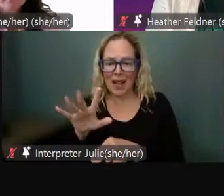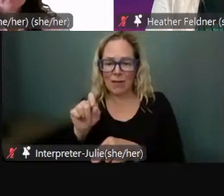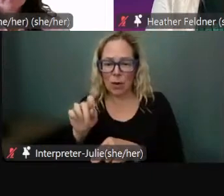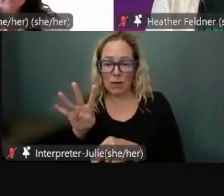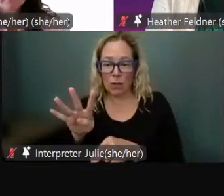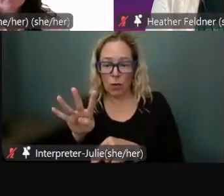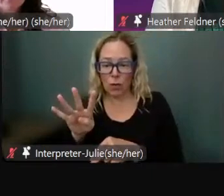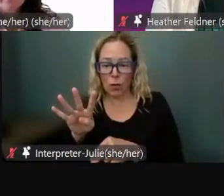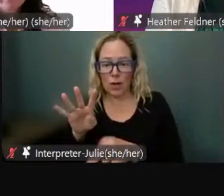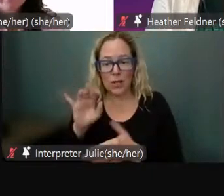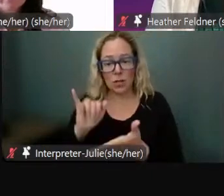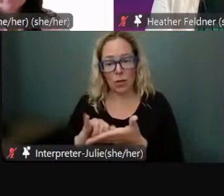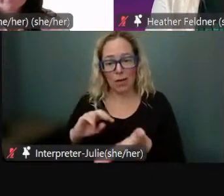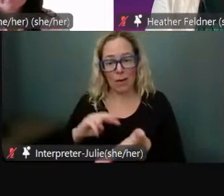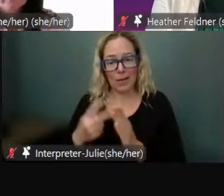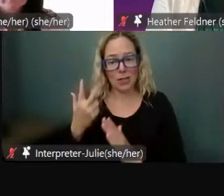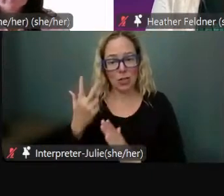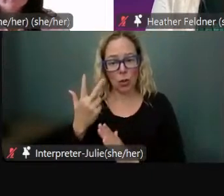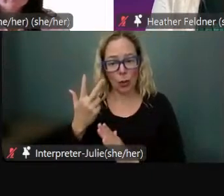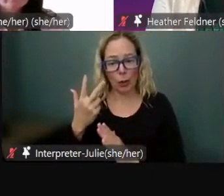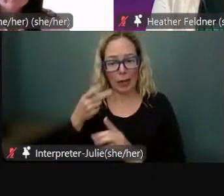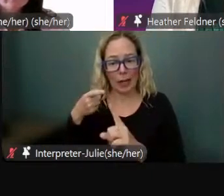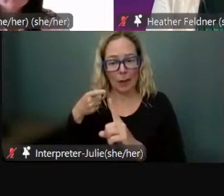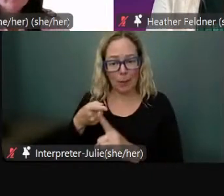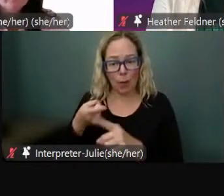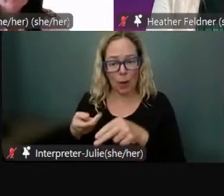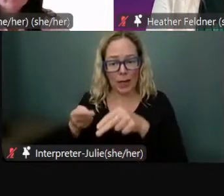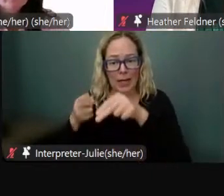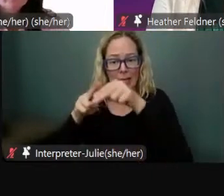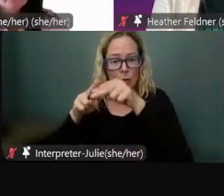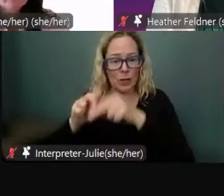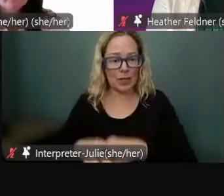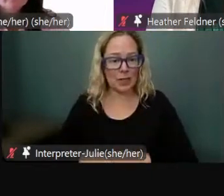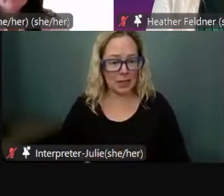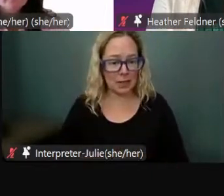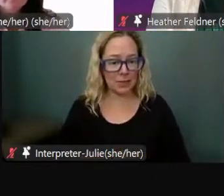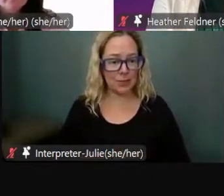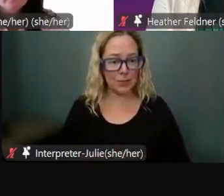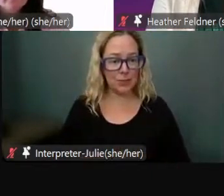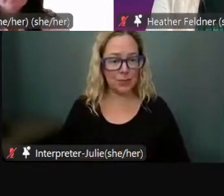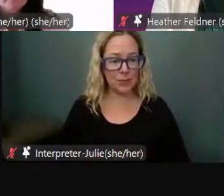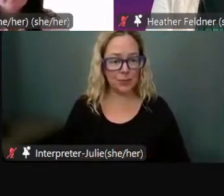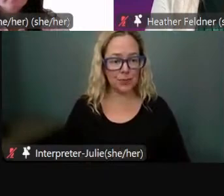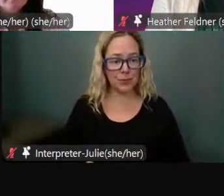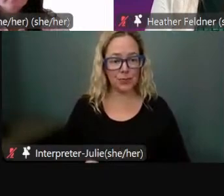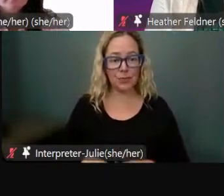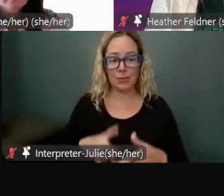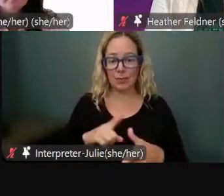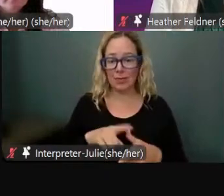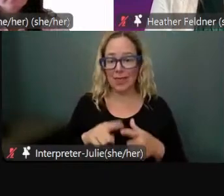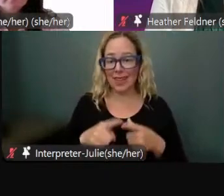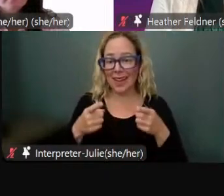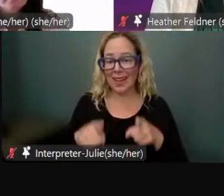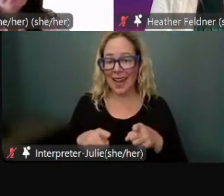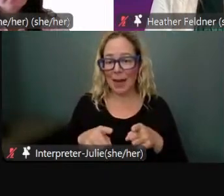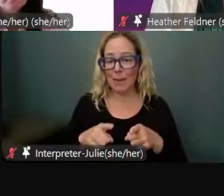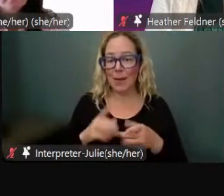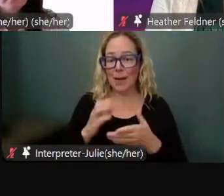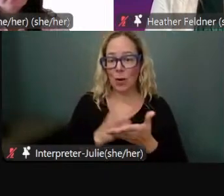increase. Scores for the first course participants increased from 84.7